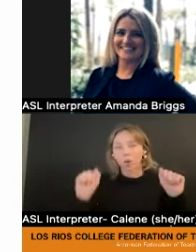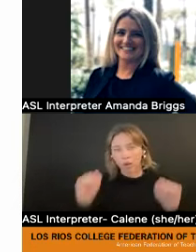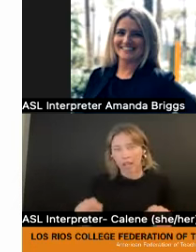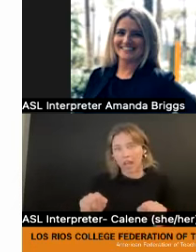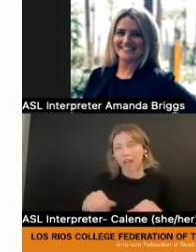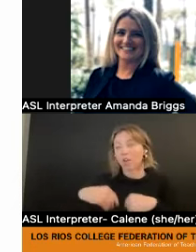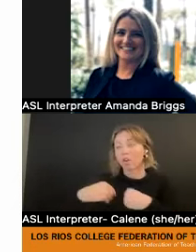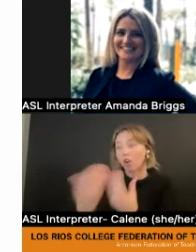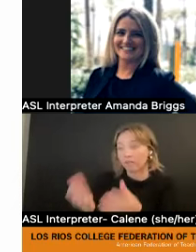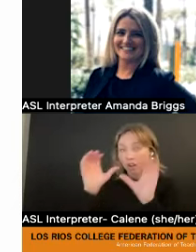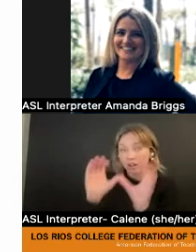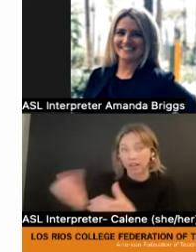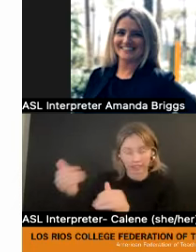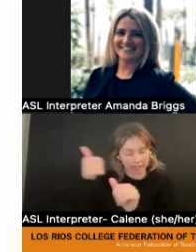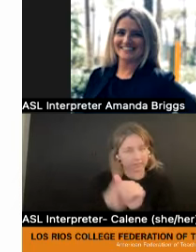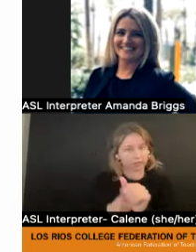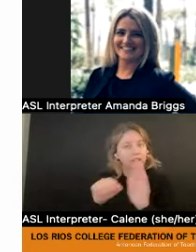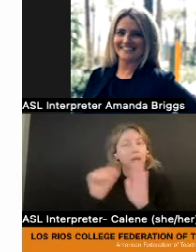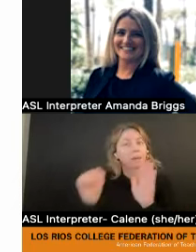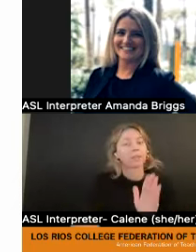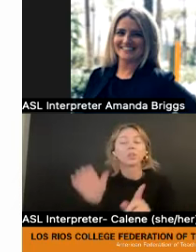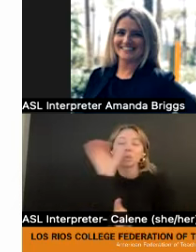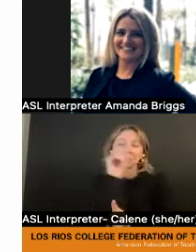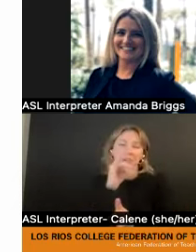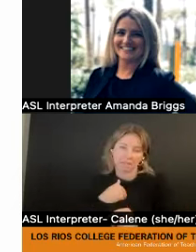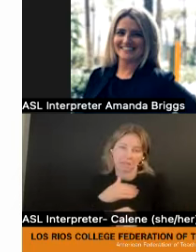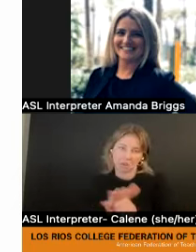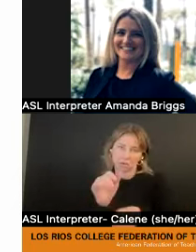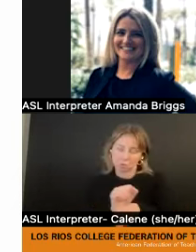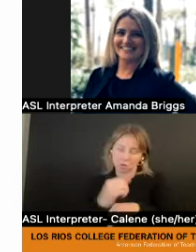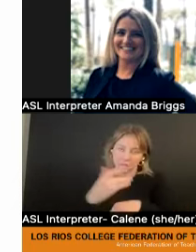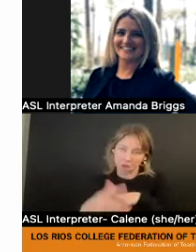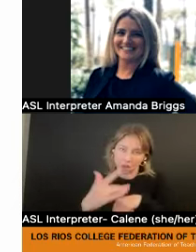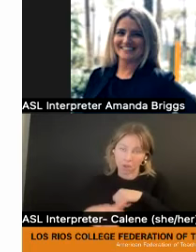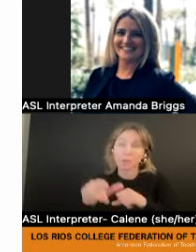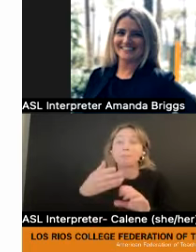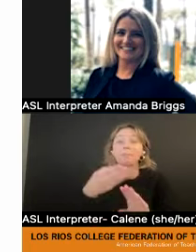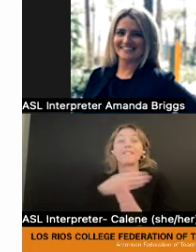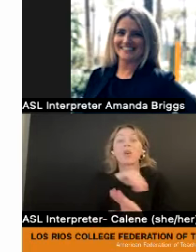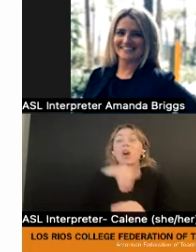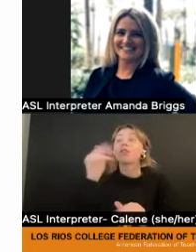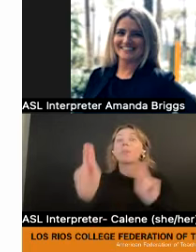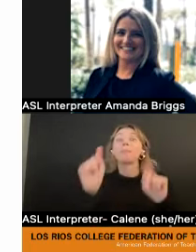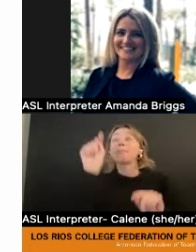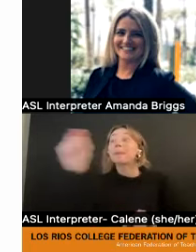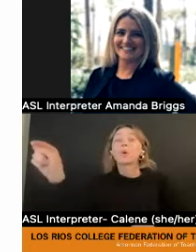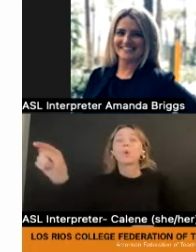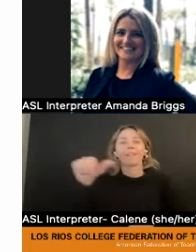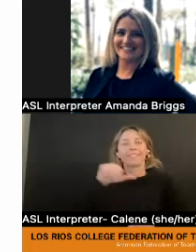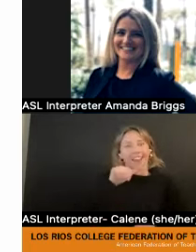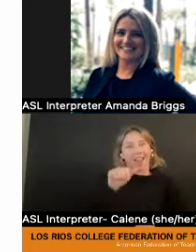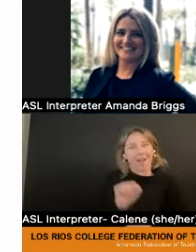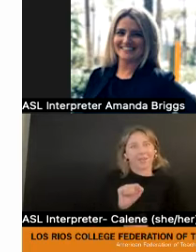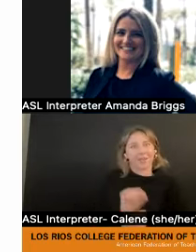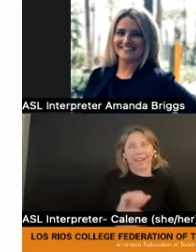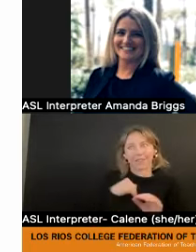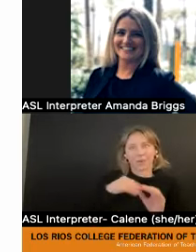classes semester after semester, assuming that there's work available, before anyone who hasn't yet earned that right is offered